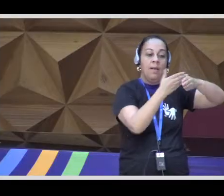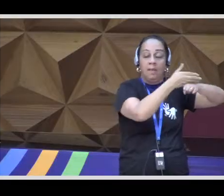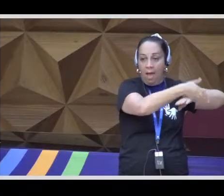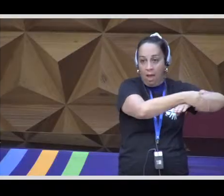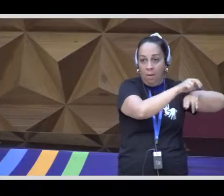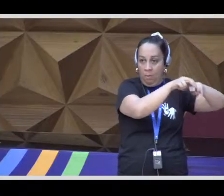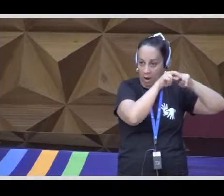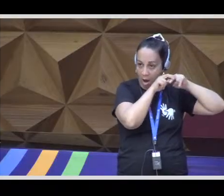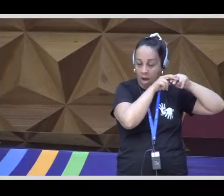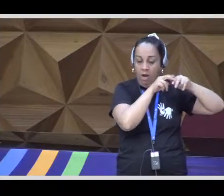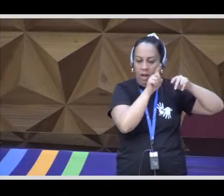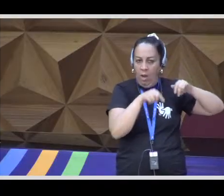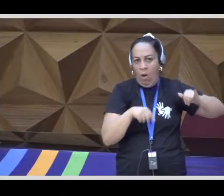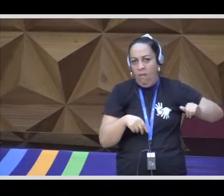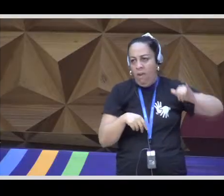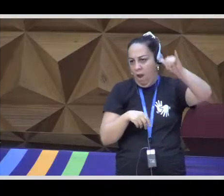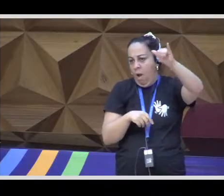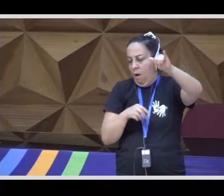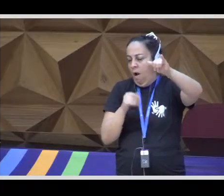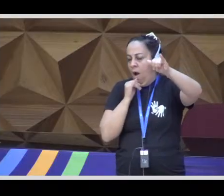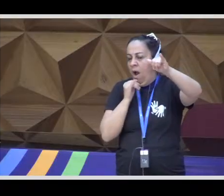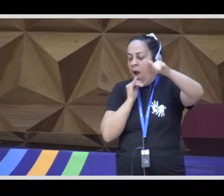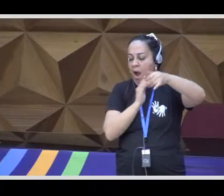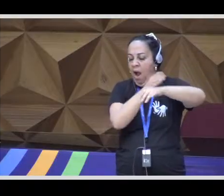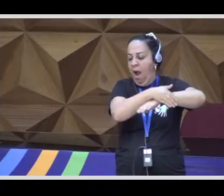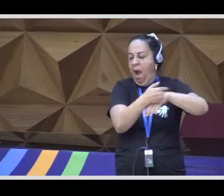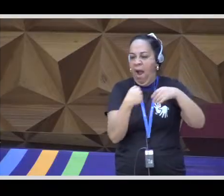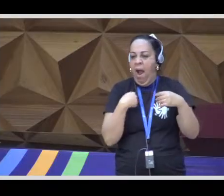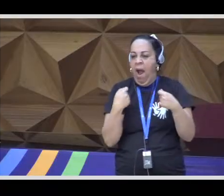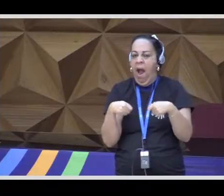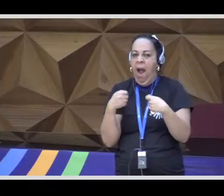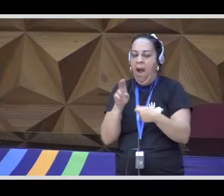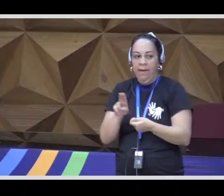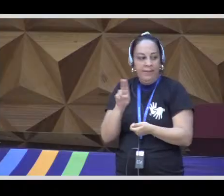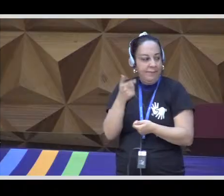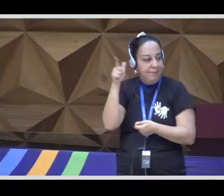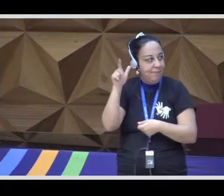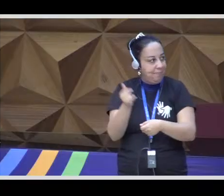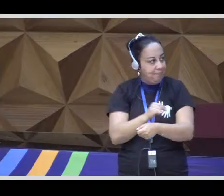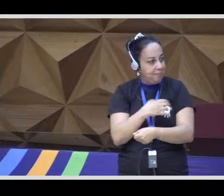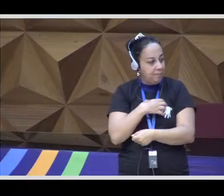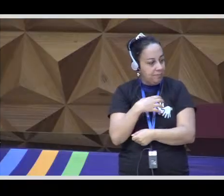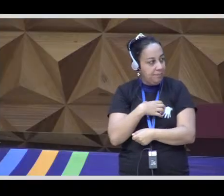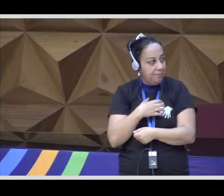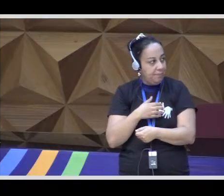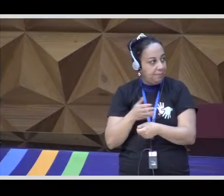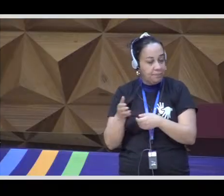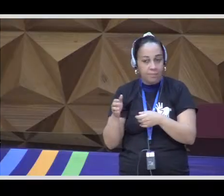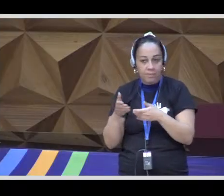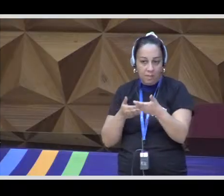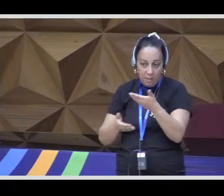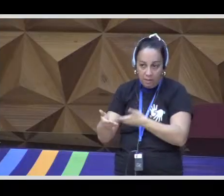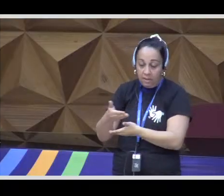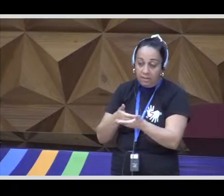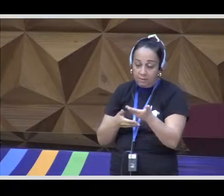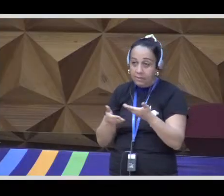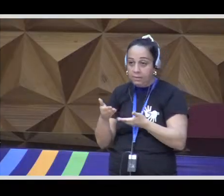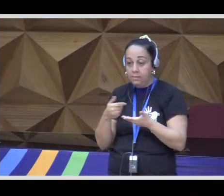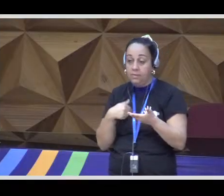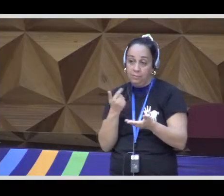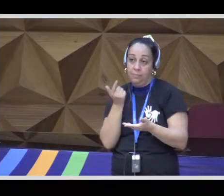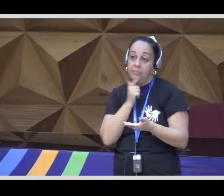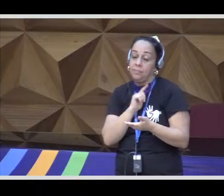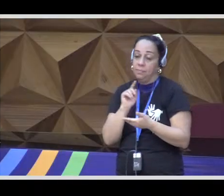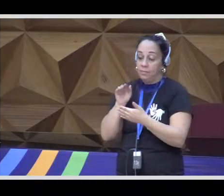I need some different interaction technique which will allow me to get to the things over there that I can't physically reach. So I think you can design ones that work